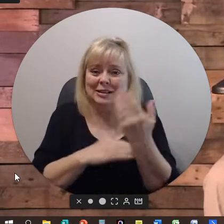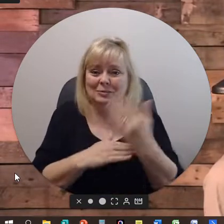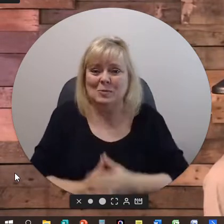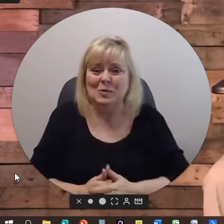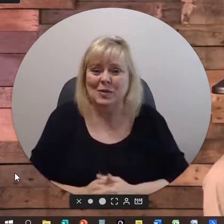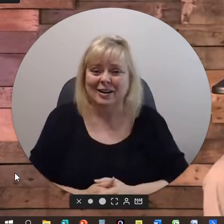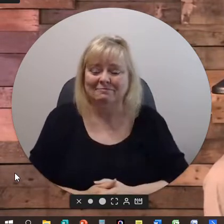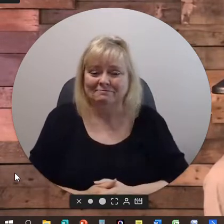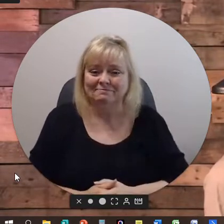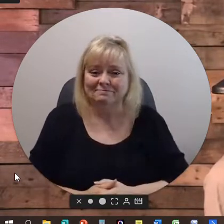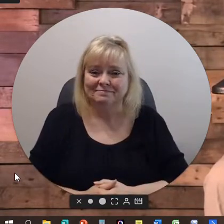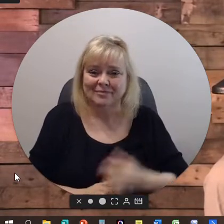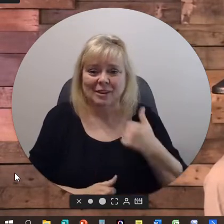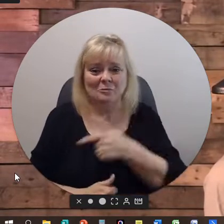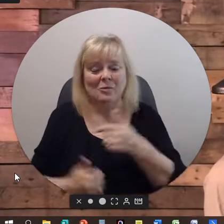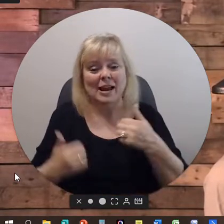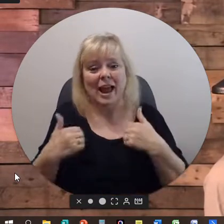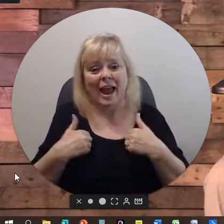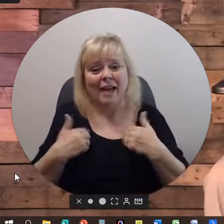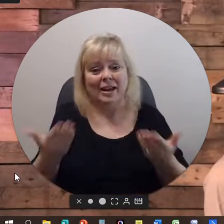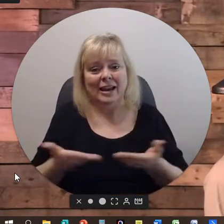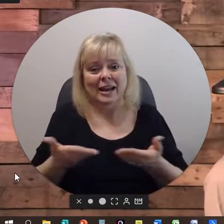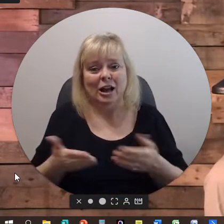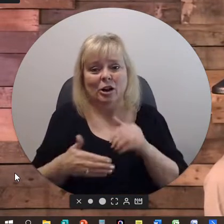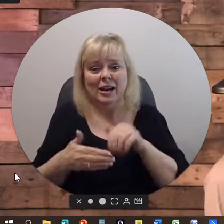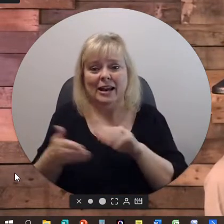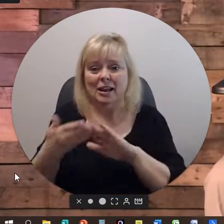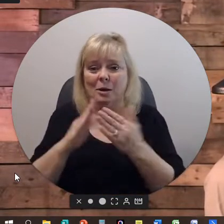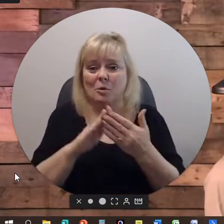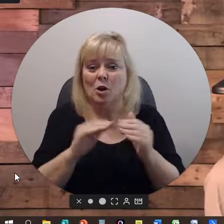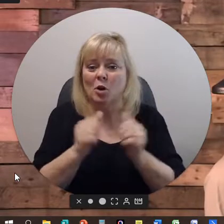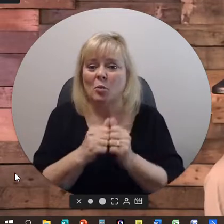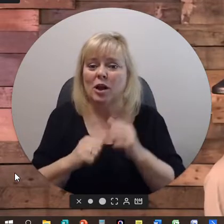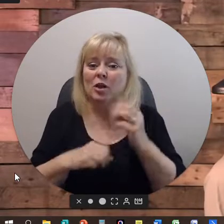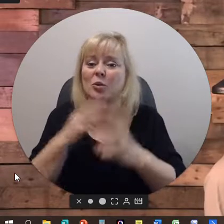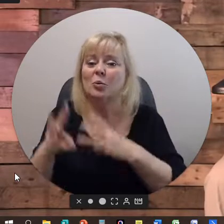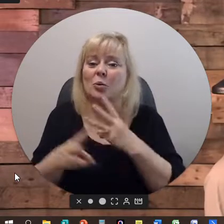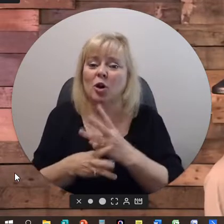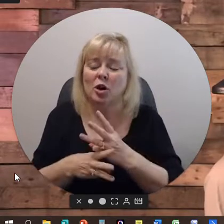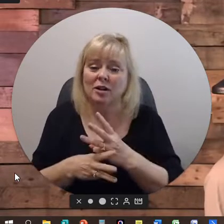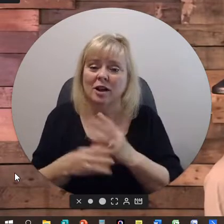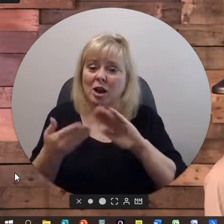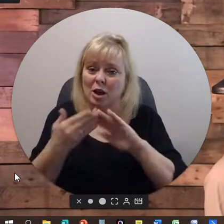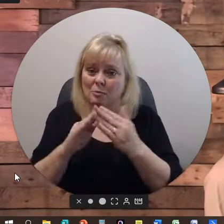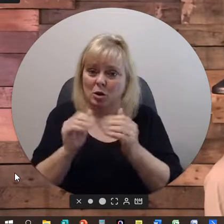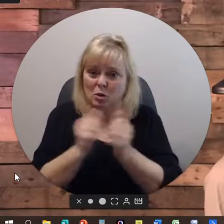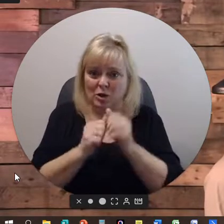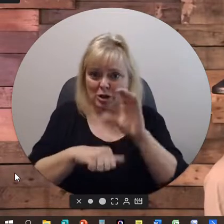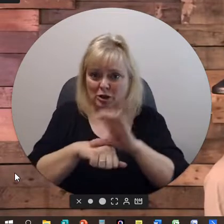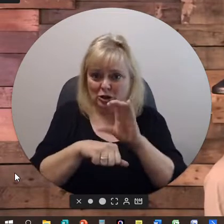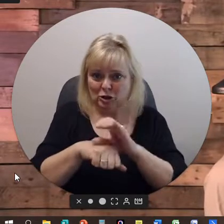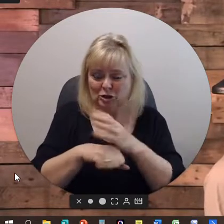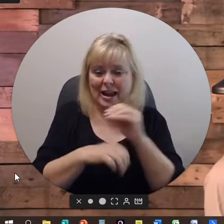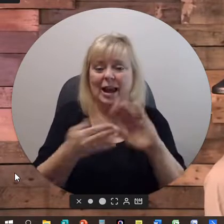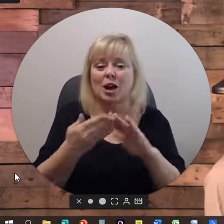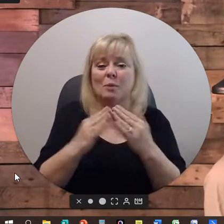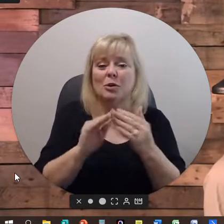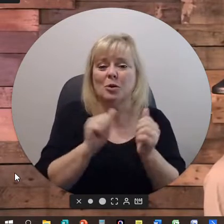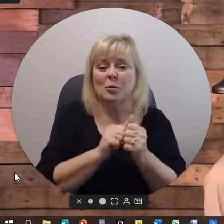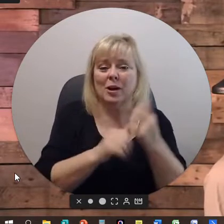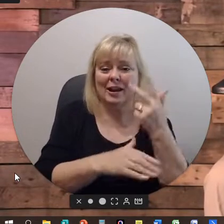have here in the community with the world, community with the church, and community with the triune God.